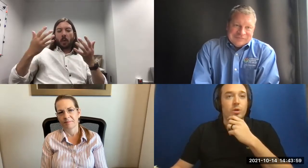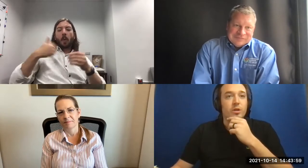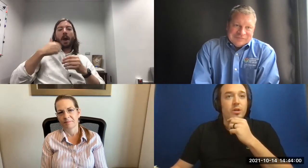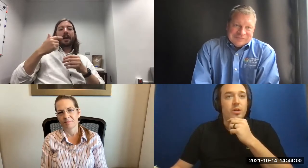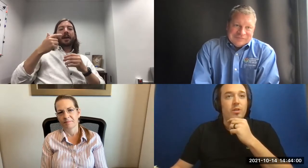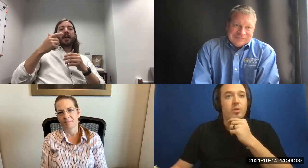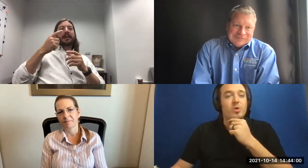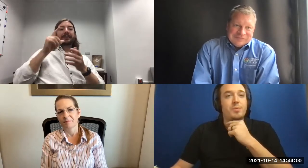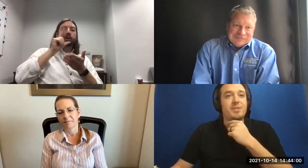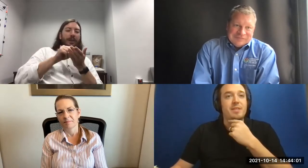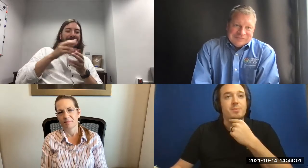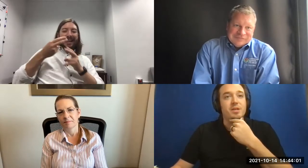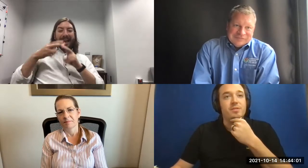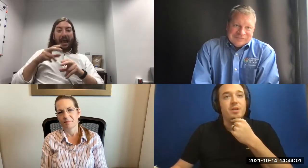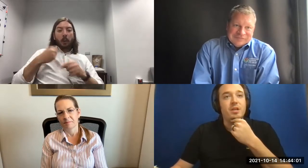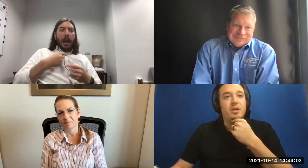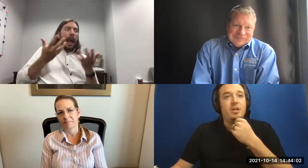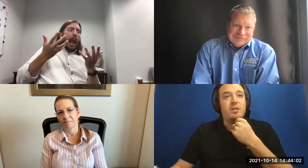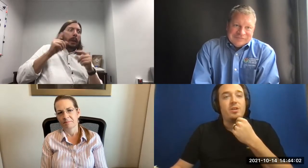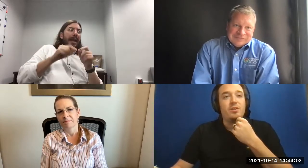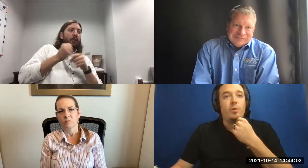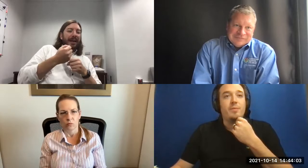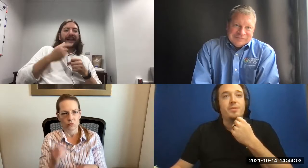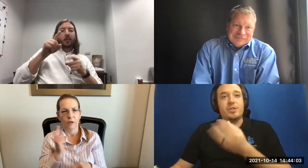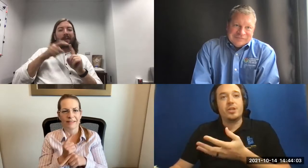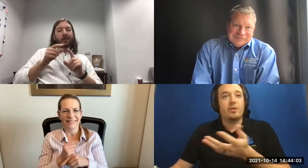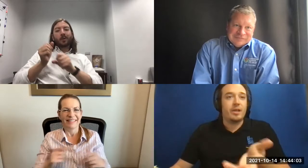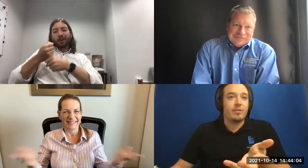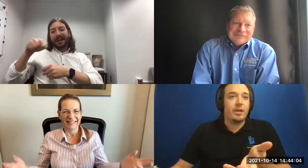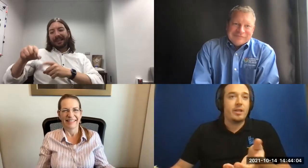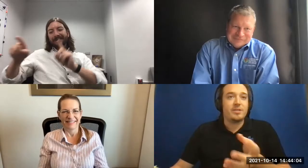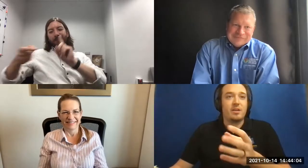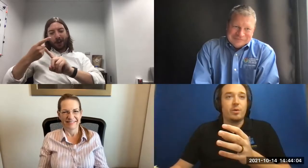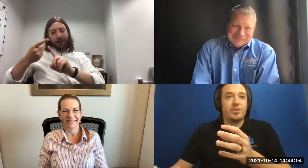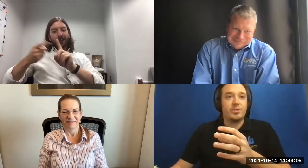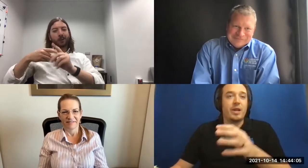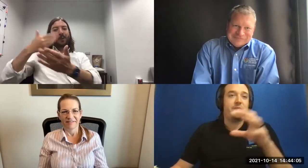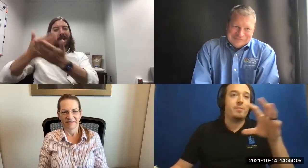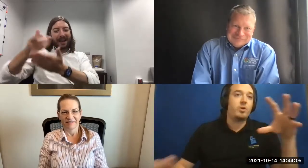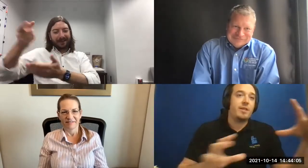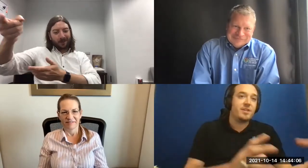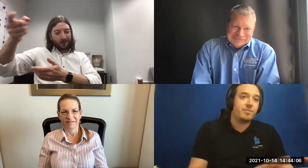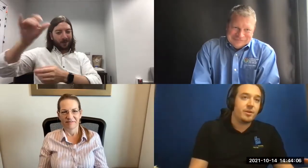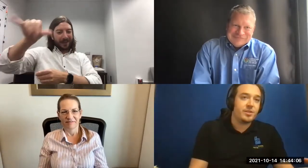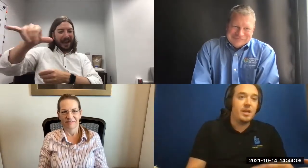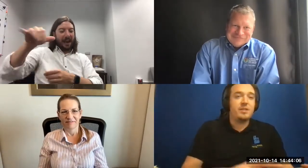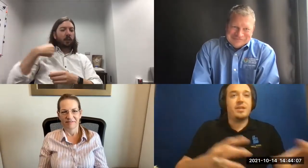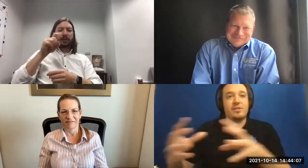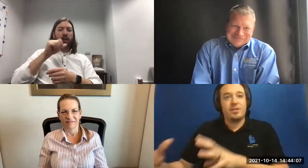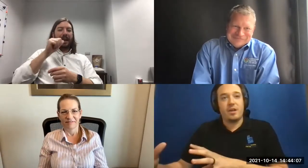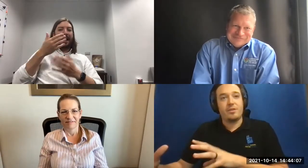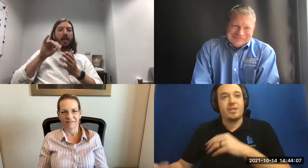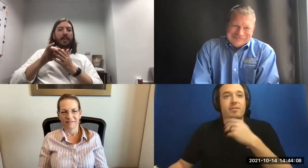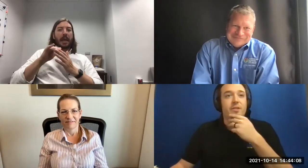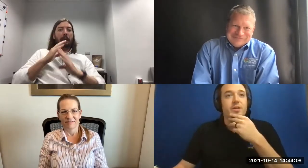across the board. Those norms present themselves. And so, you know, what comes first, the chicken or the egg, right? That's kind of the question. So we have to create this first to